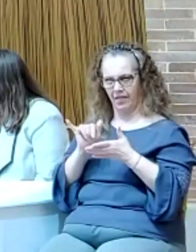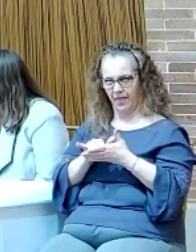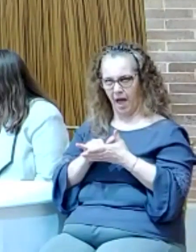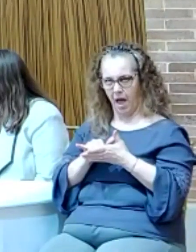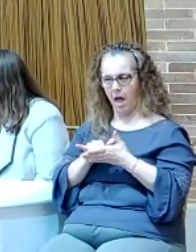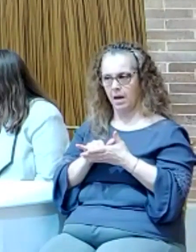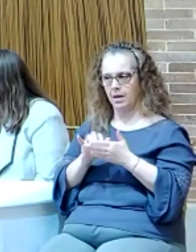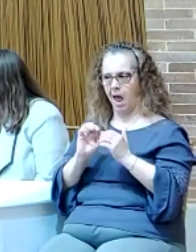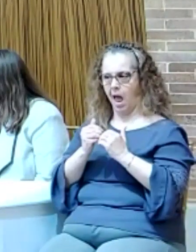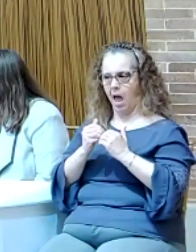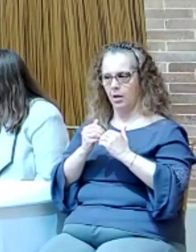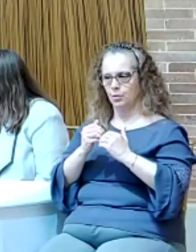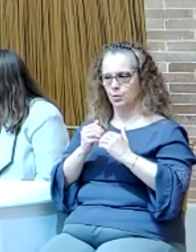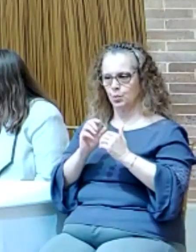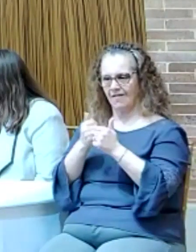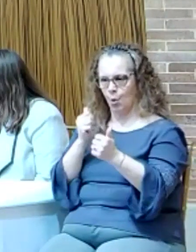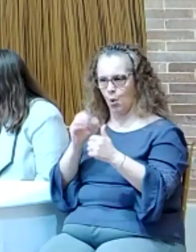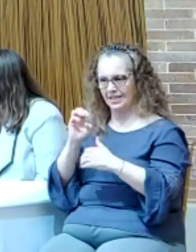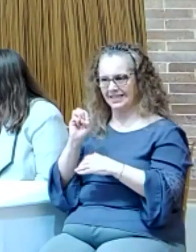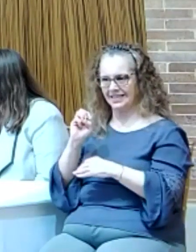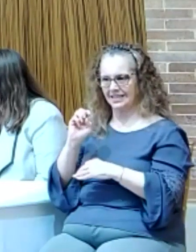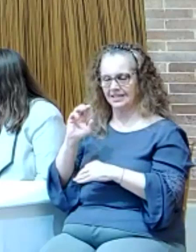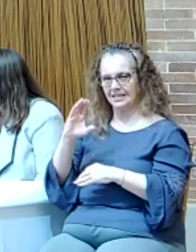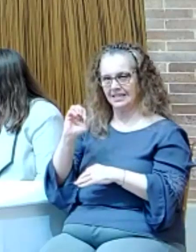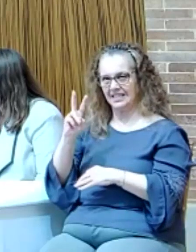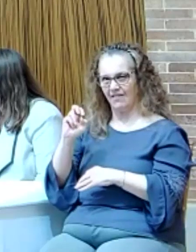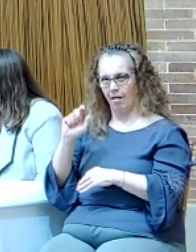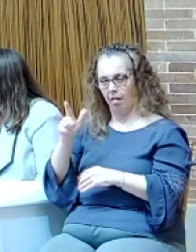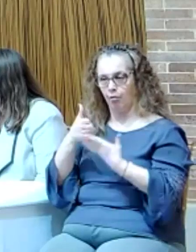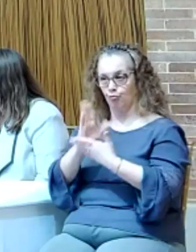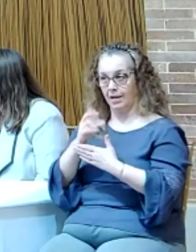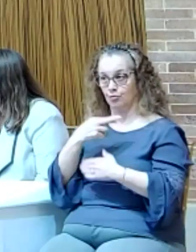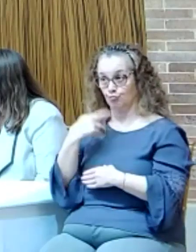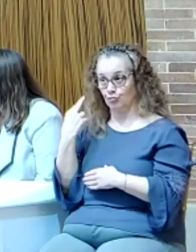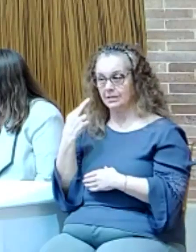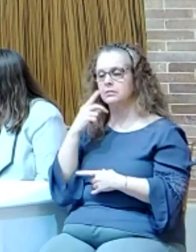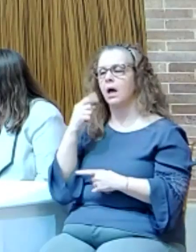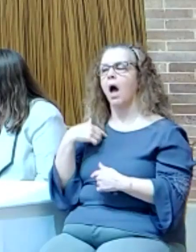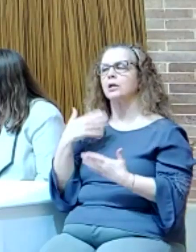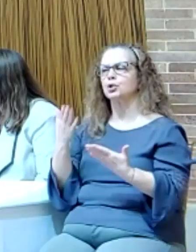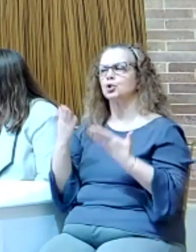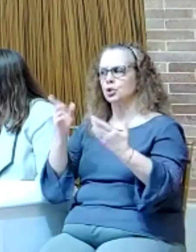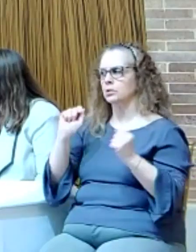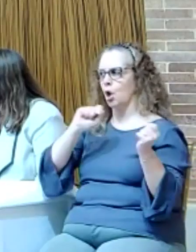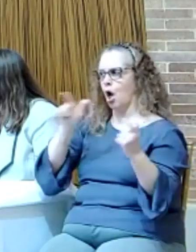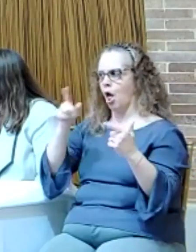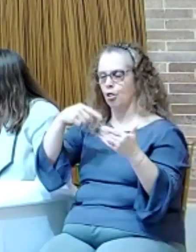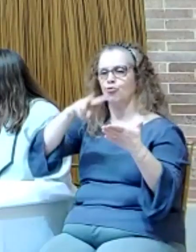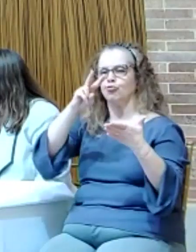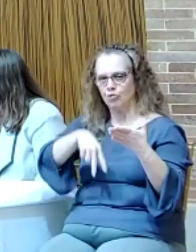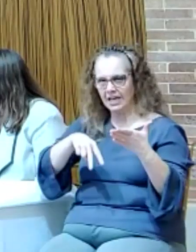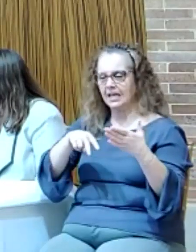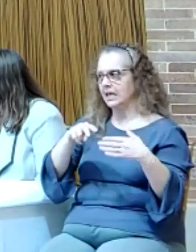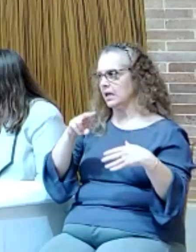rights risks so I would encourage everyone to just take a look at that memo and again it provides very